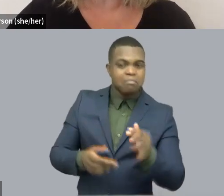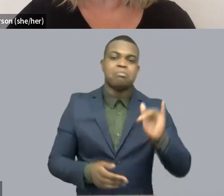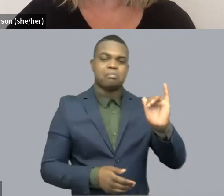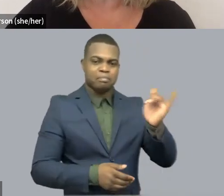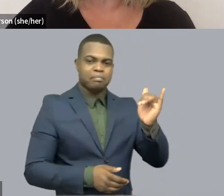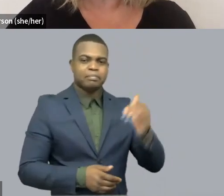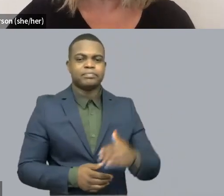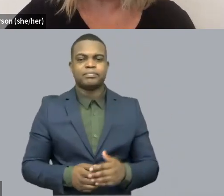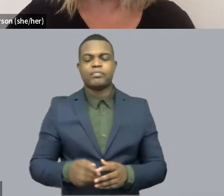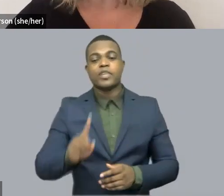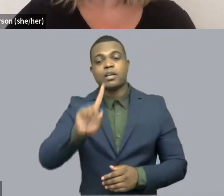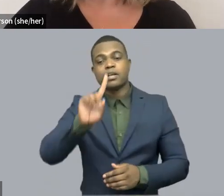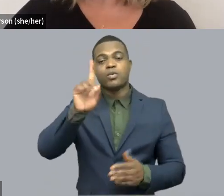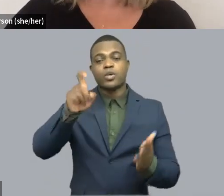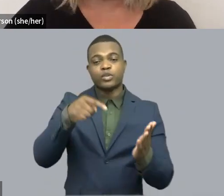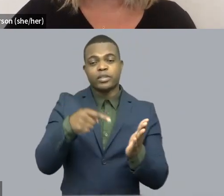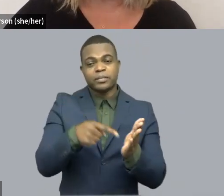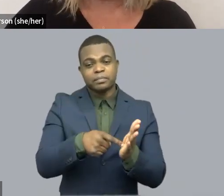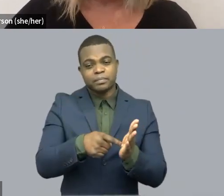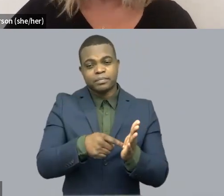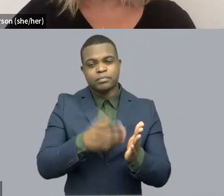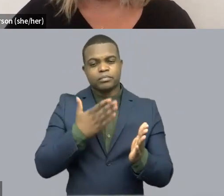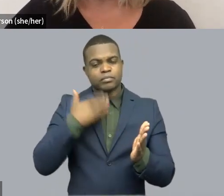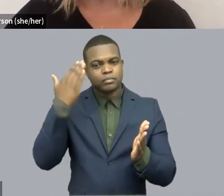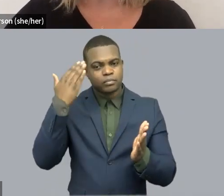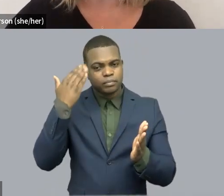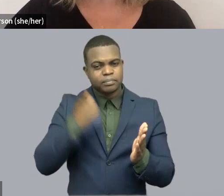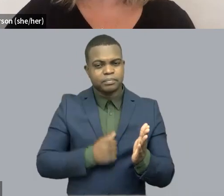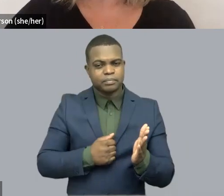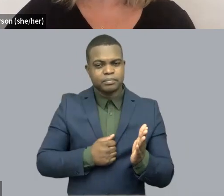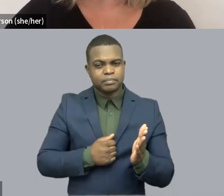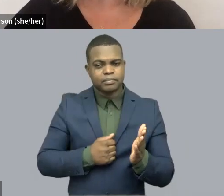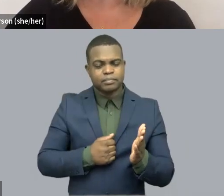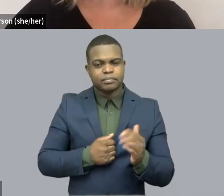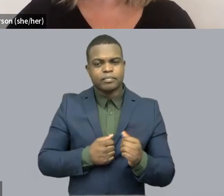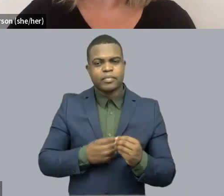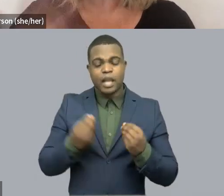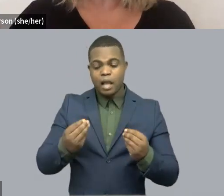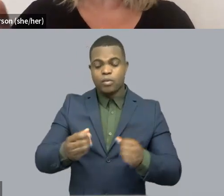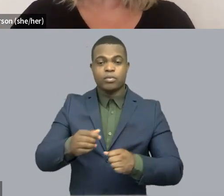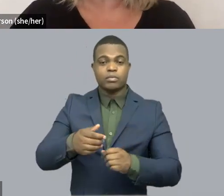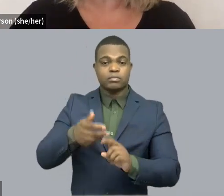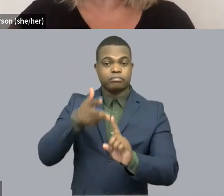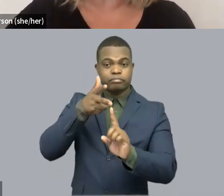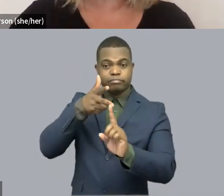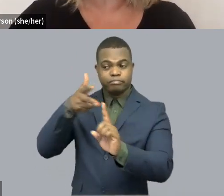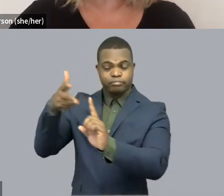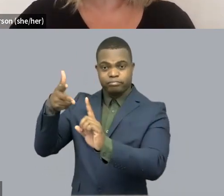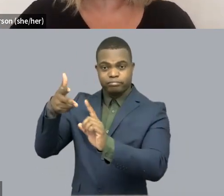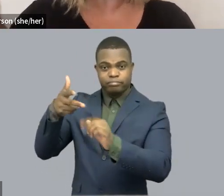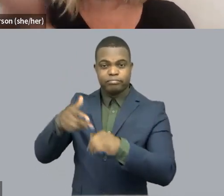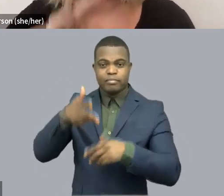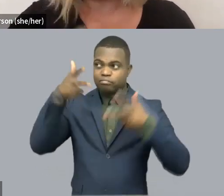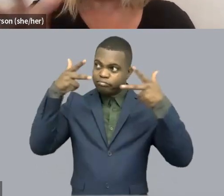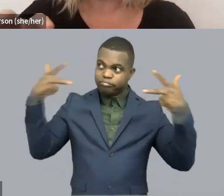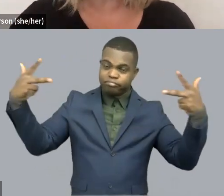targeted surveillance by way of spyware, and mass and discriminatory surveillance by way of biometrics, are there similar solutions to keeping